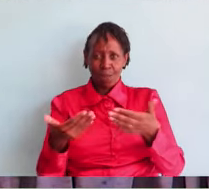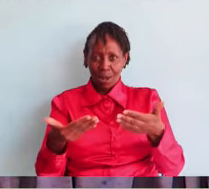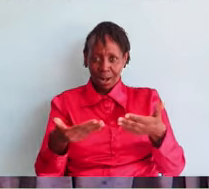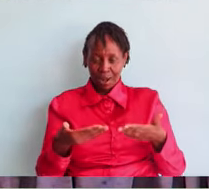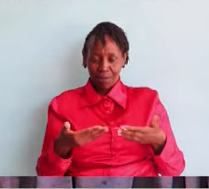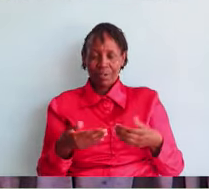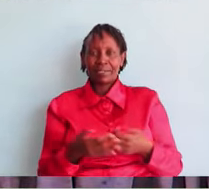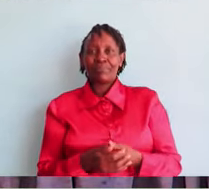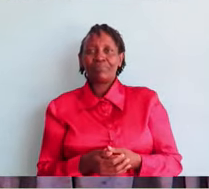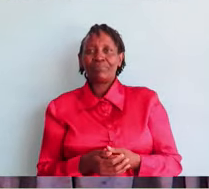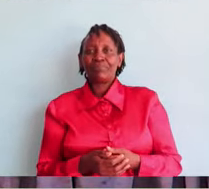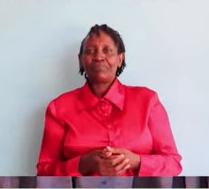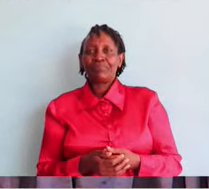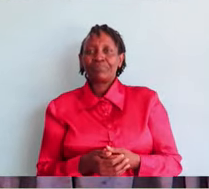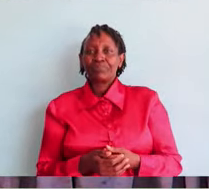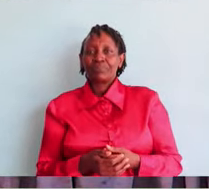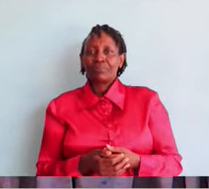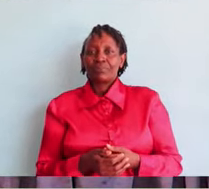we